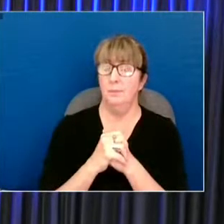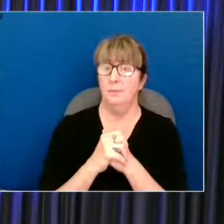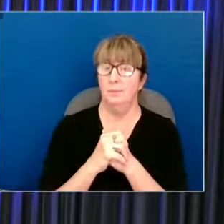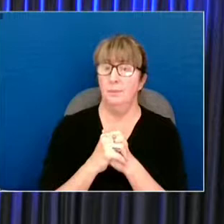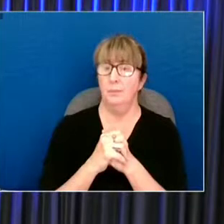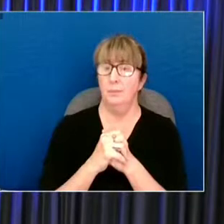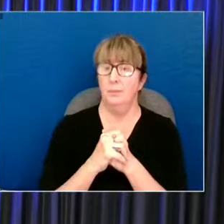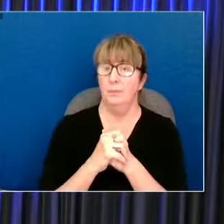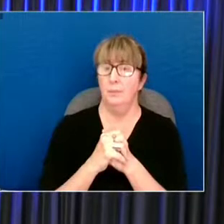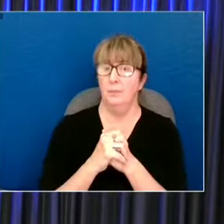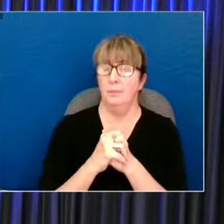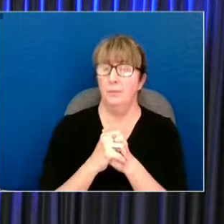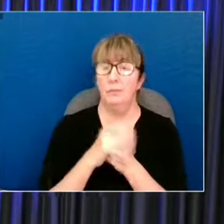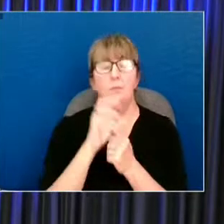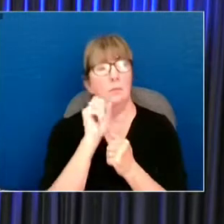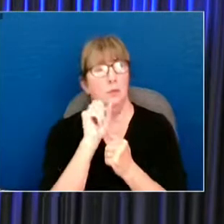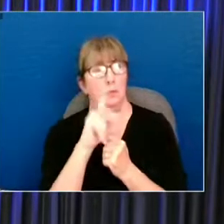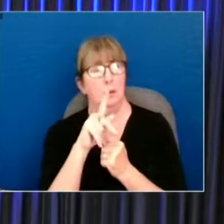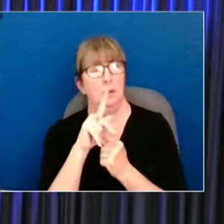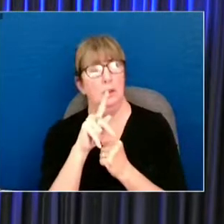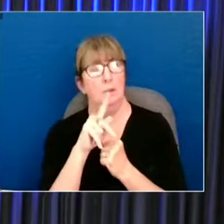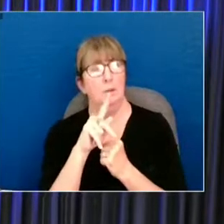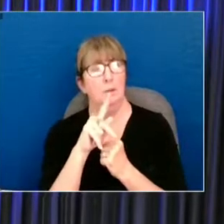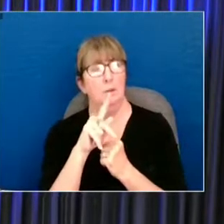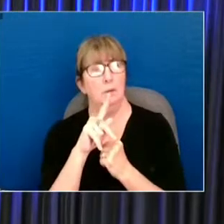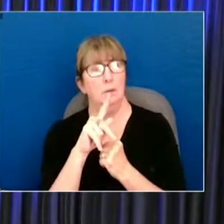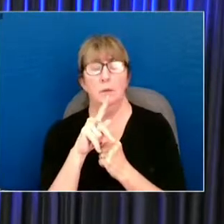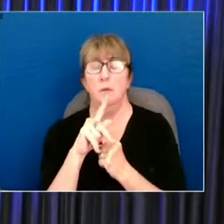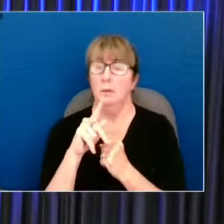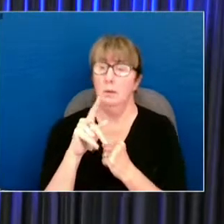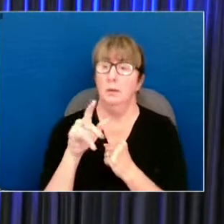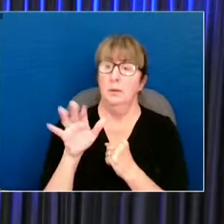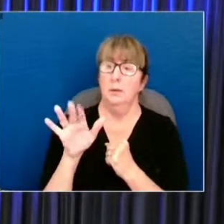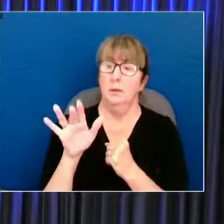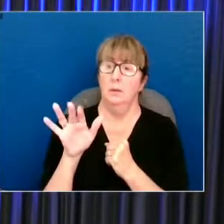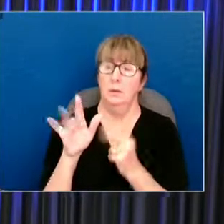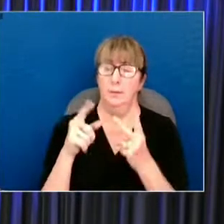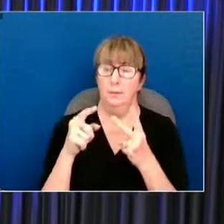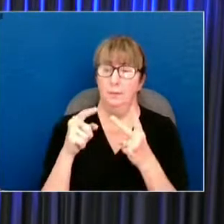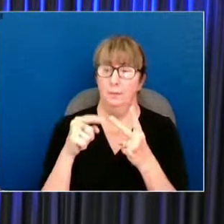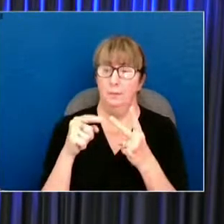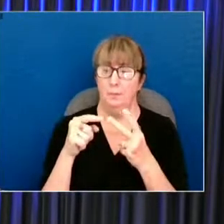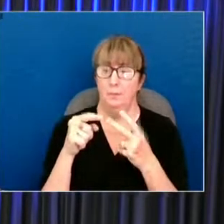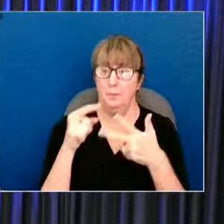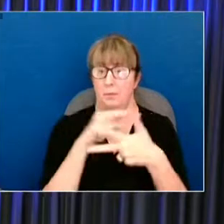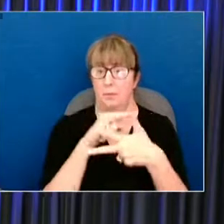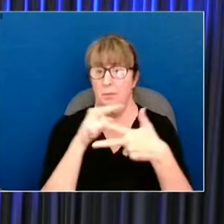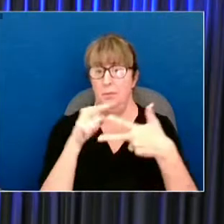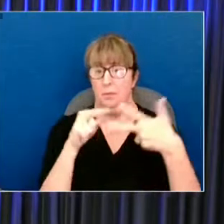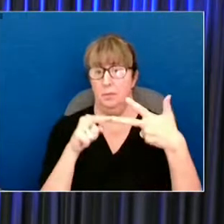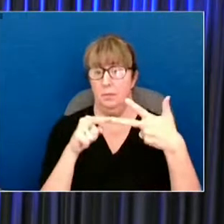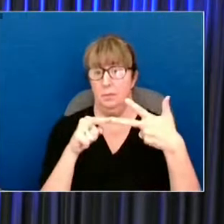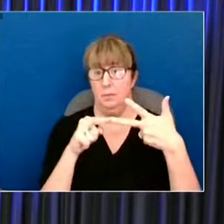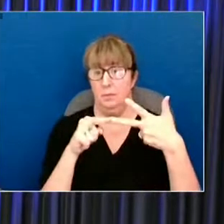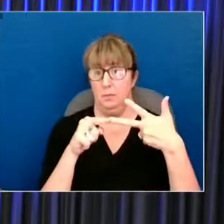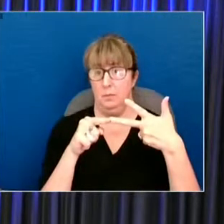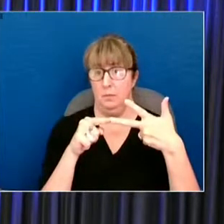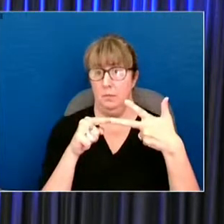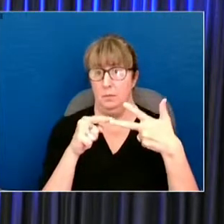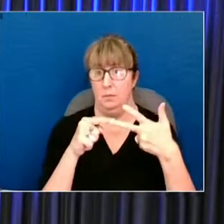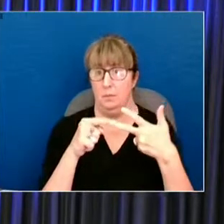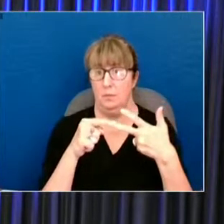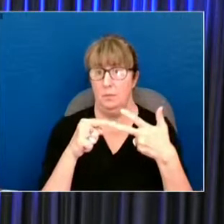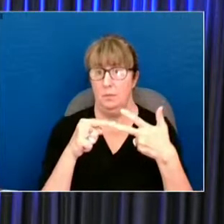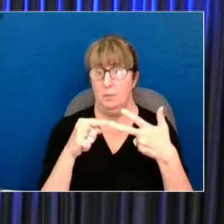So play. Okay. So it's the third one from the top. Right. The one that says NTT page,